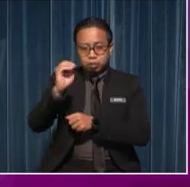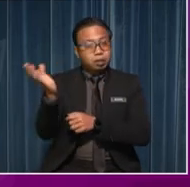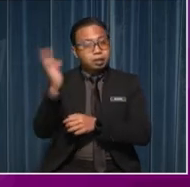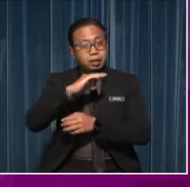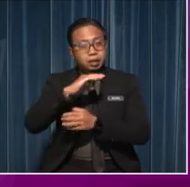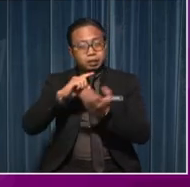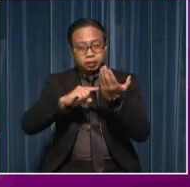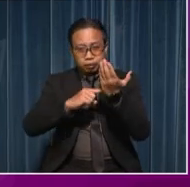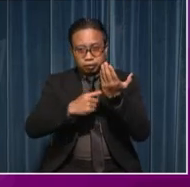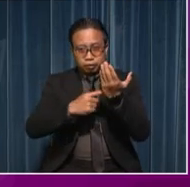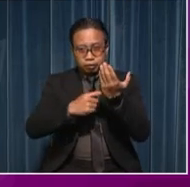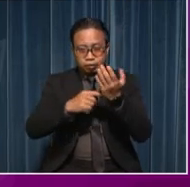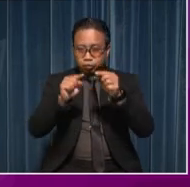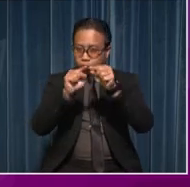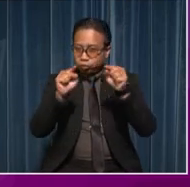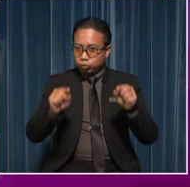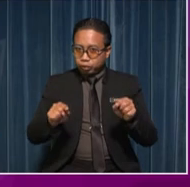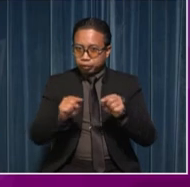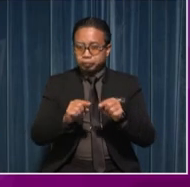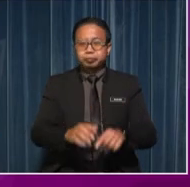begin with the square prism.